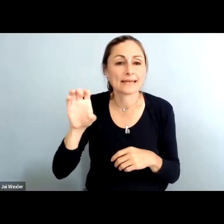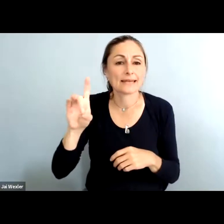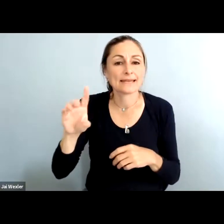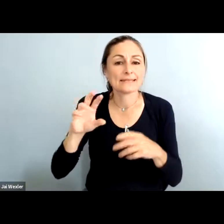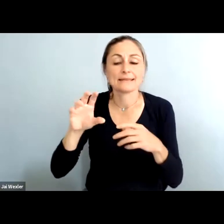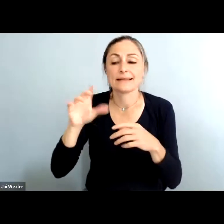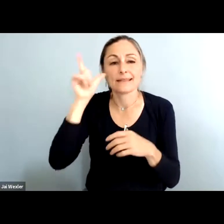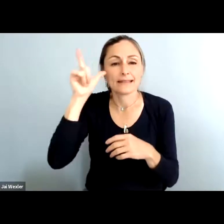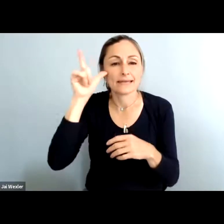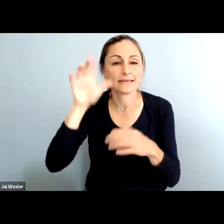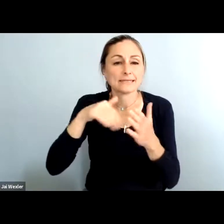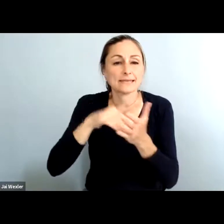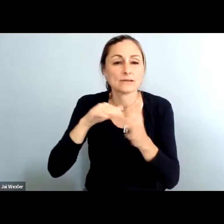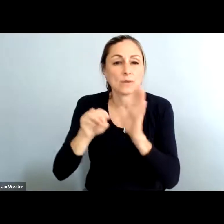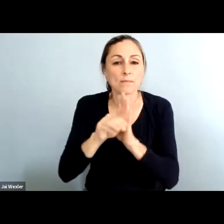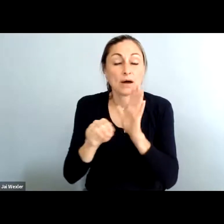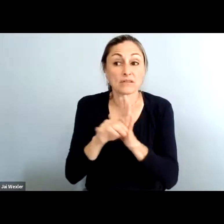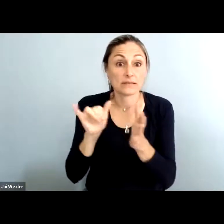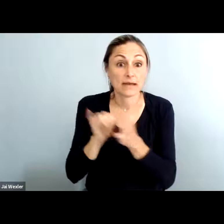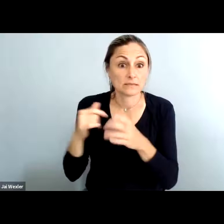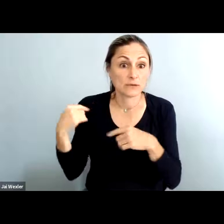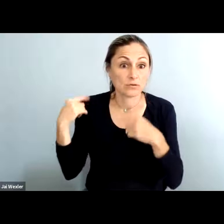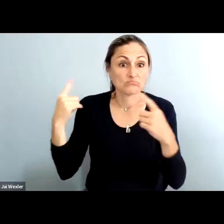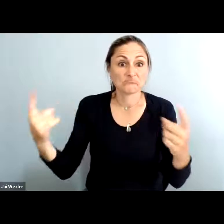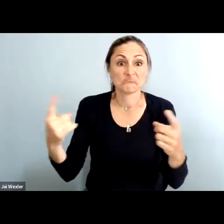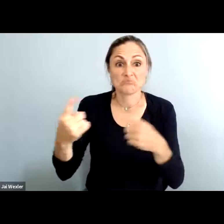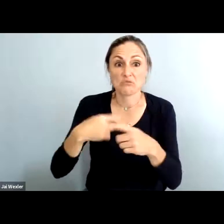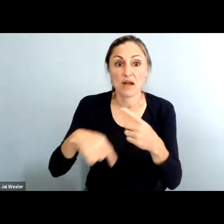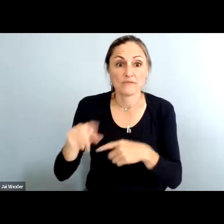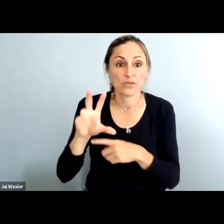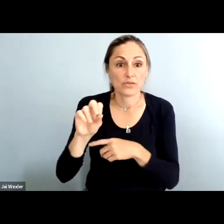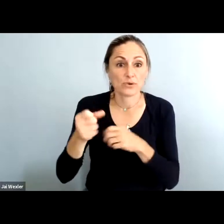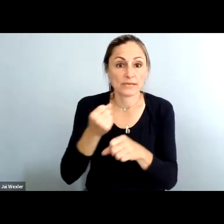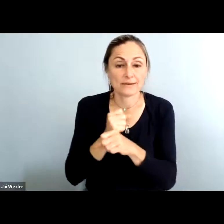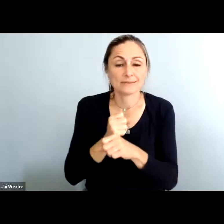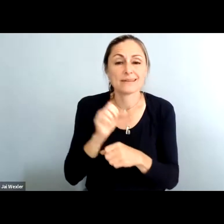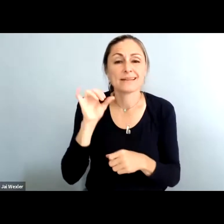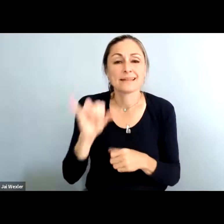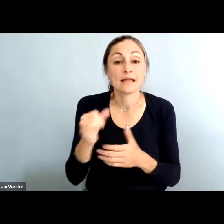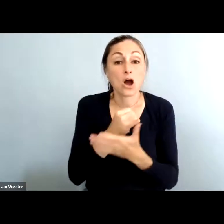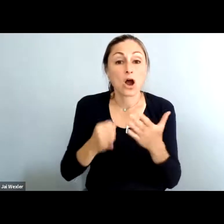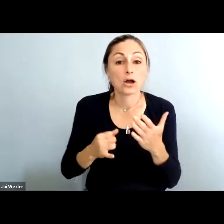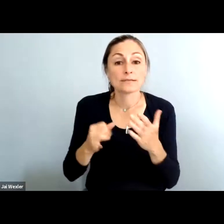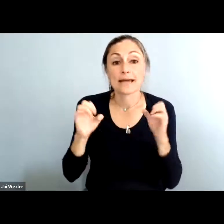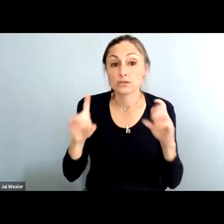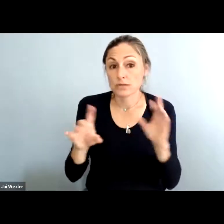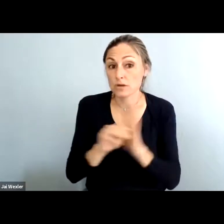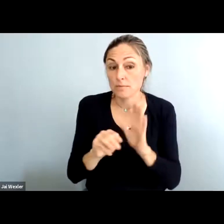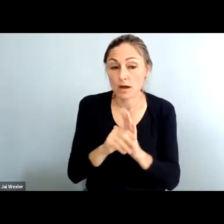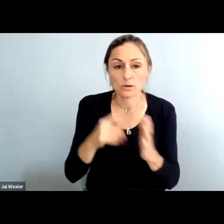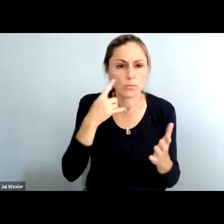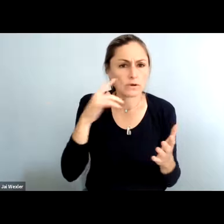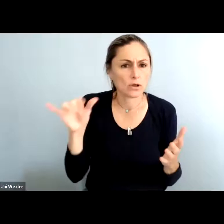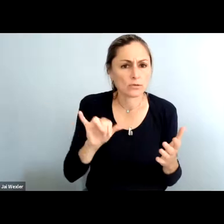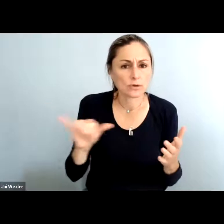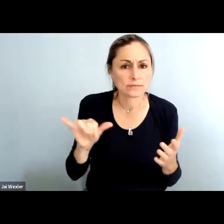that's been around for over 30 years. And basically what that arts model, arts education model looks like